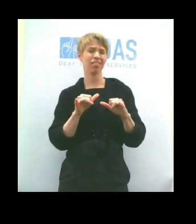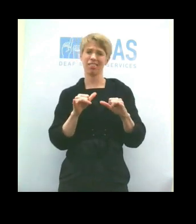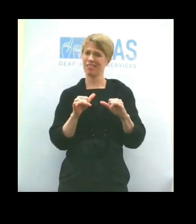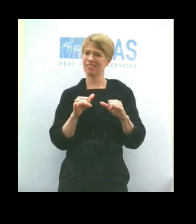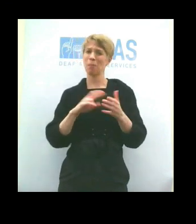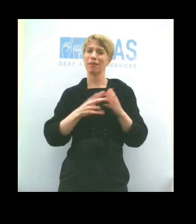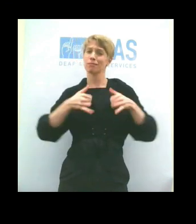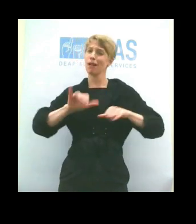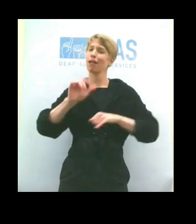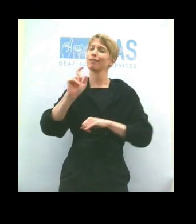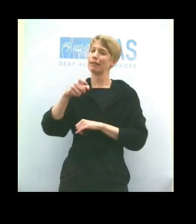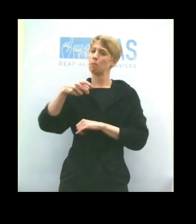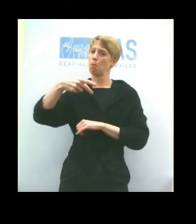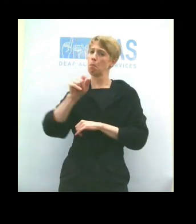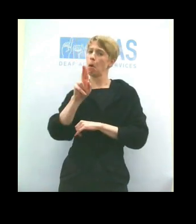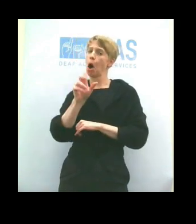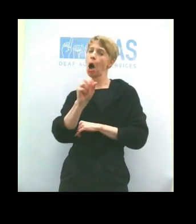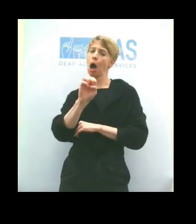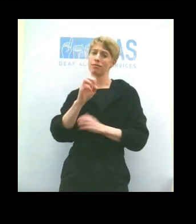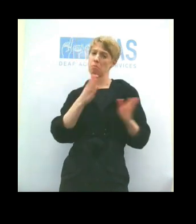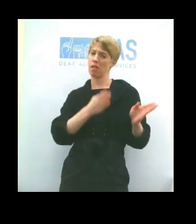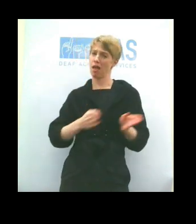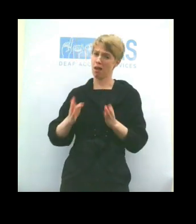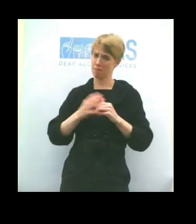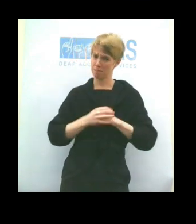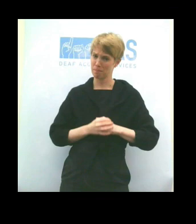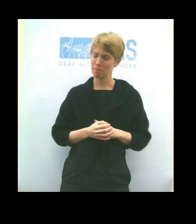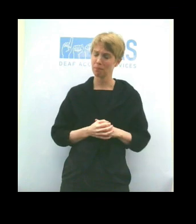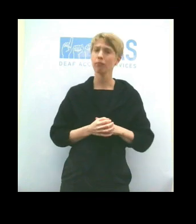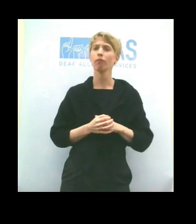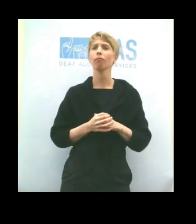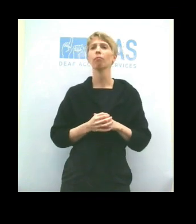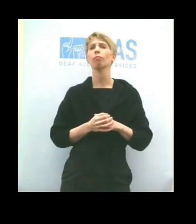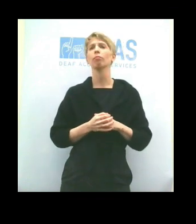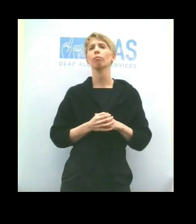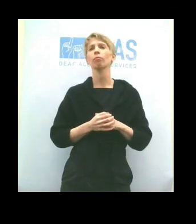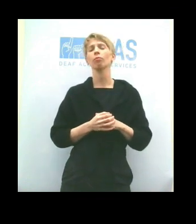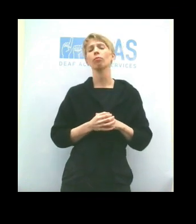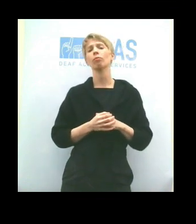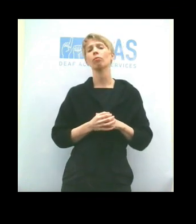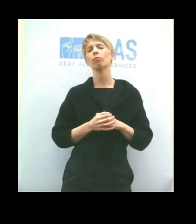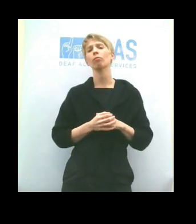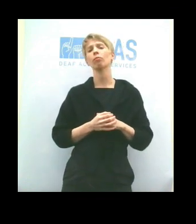deaths for hospitals have also thankfully gone down a little.